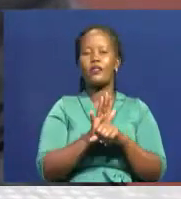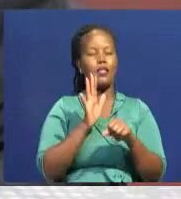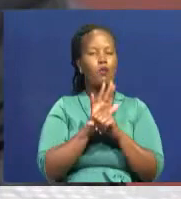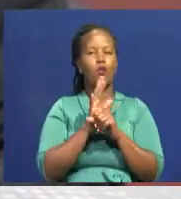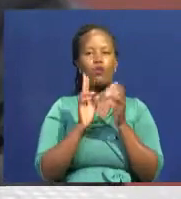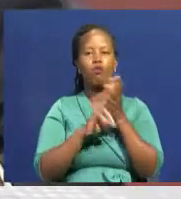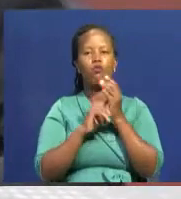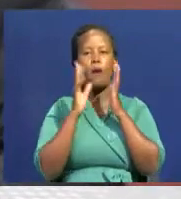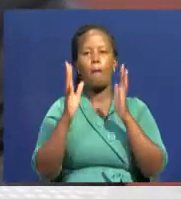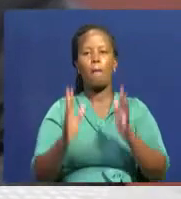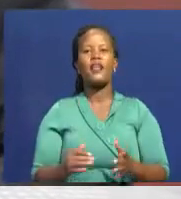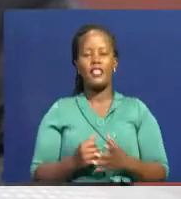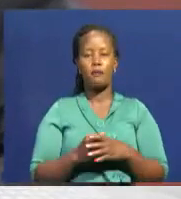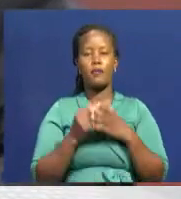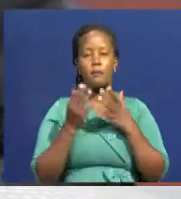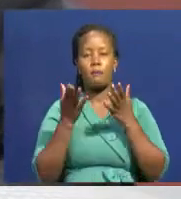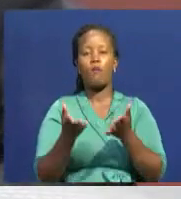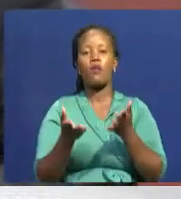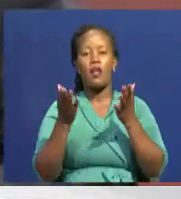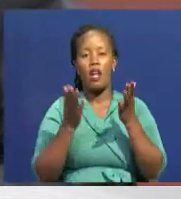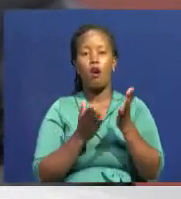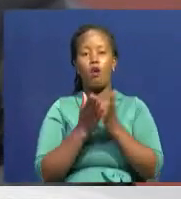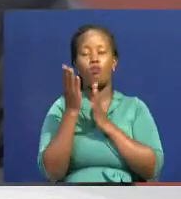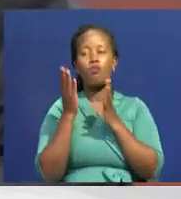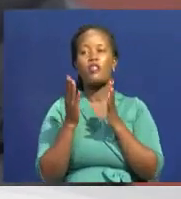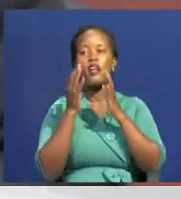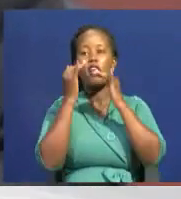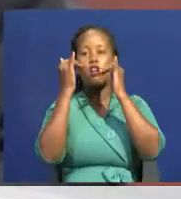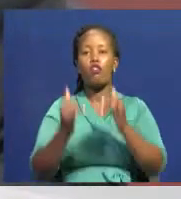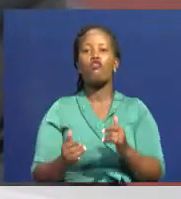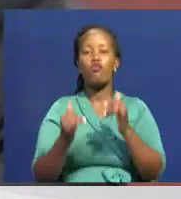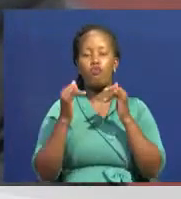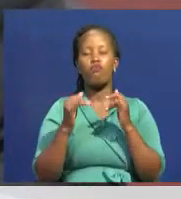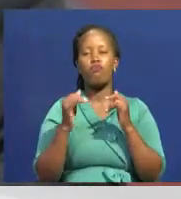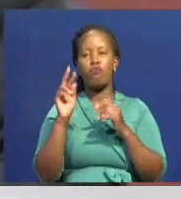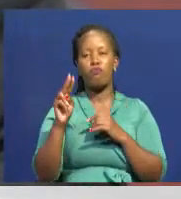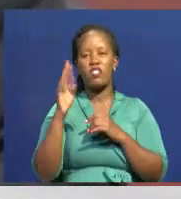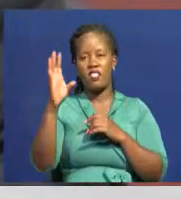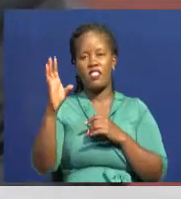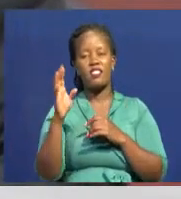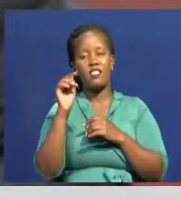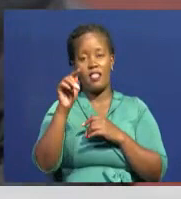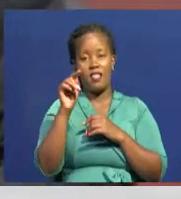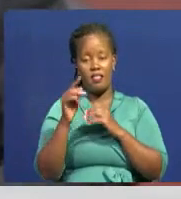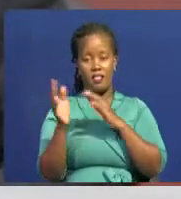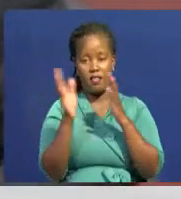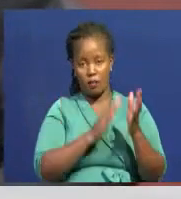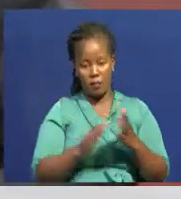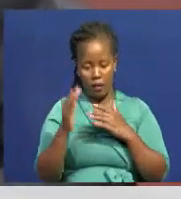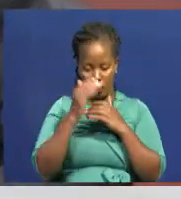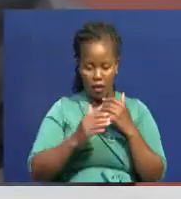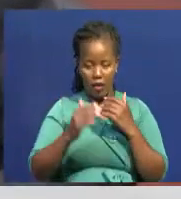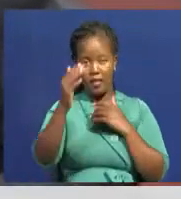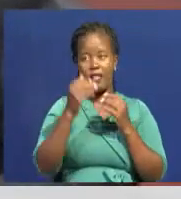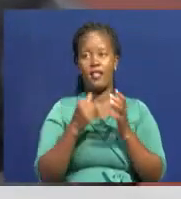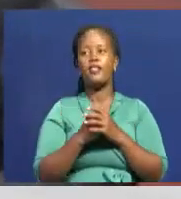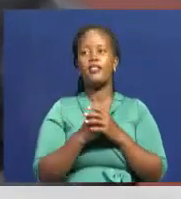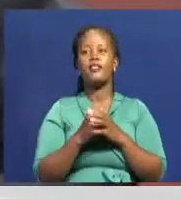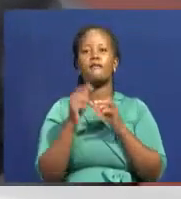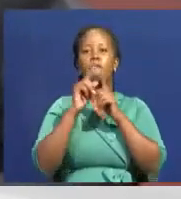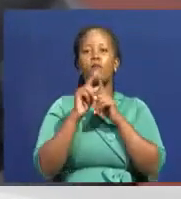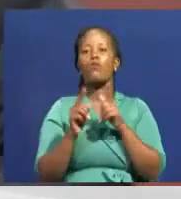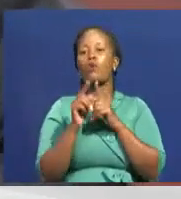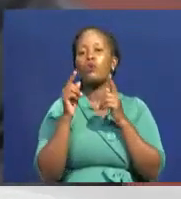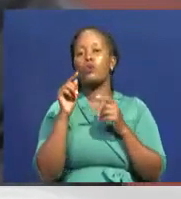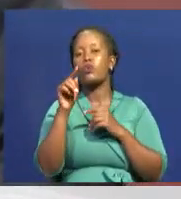partnerships. Now with the new chancellor, definitely that's the direction we're looking at. And that's what separates us. What makes